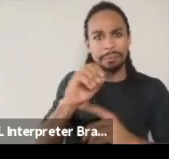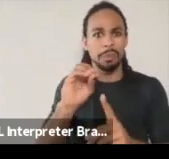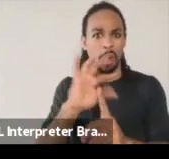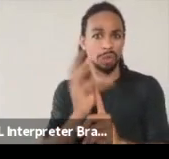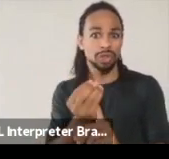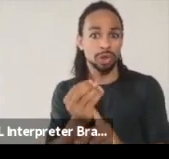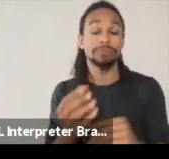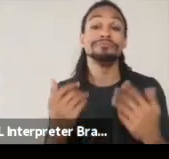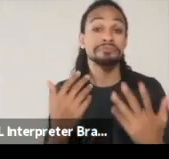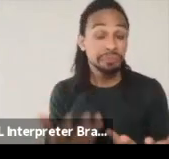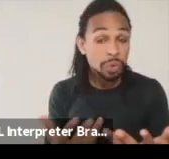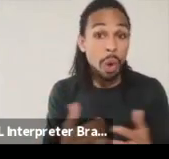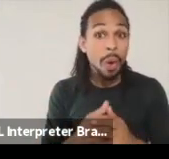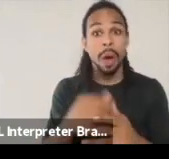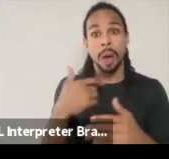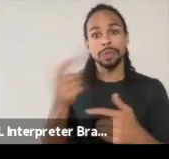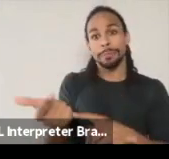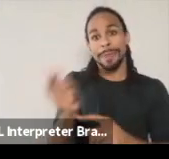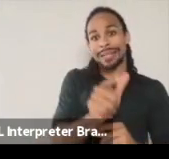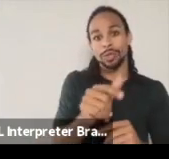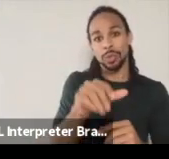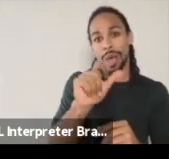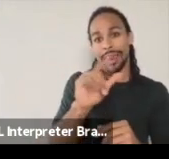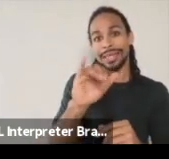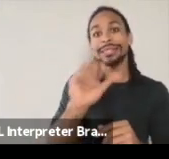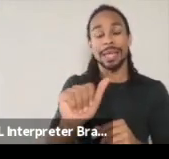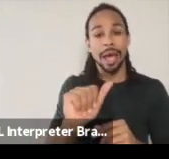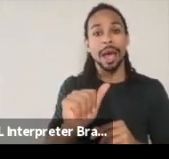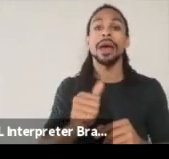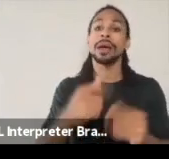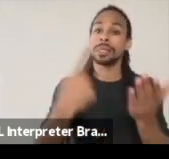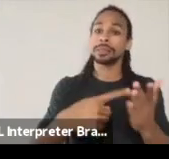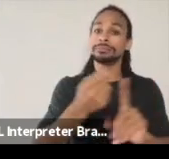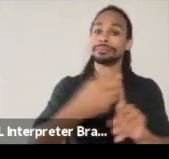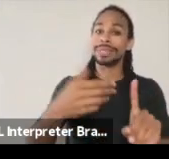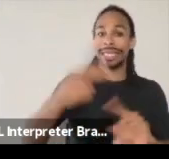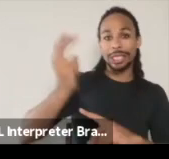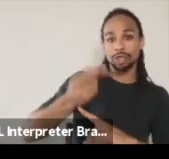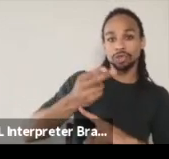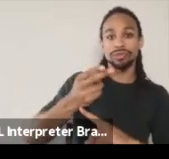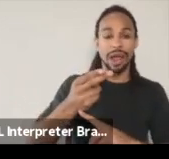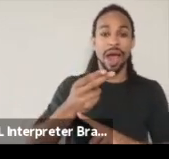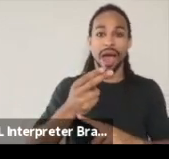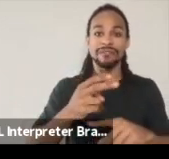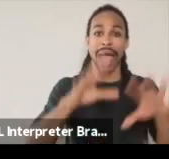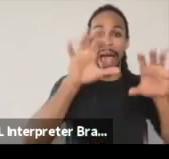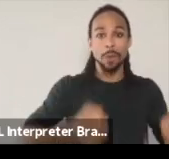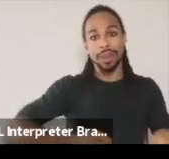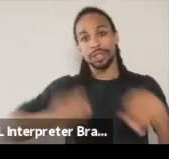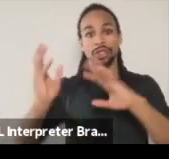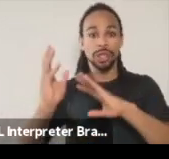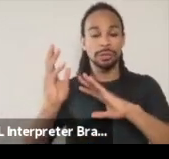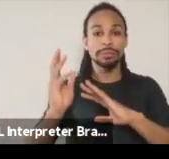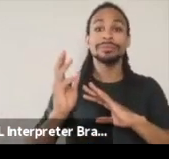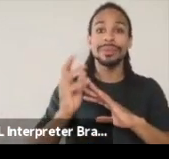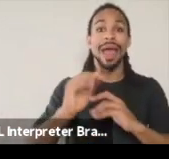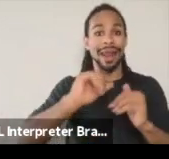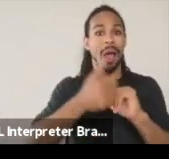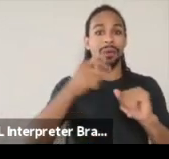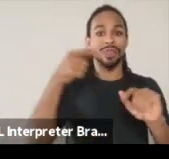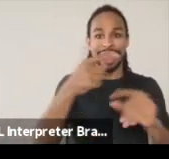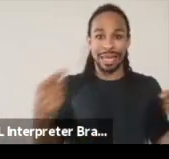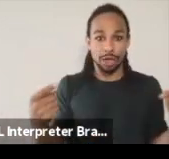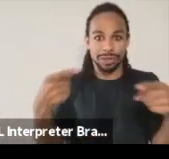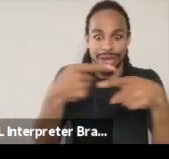about the history of abolition as it intersects with the movement to end sexual violence or